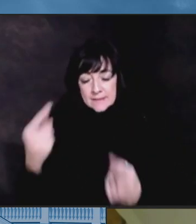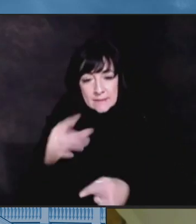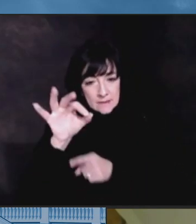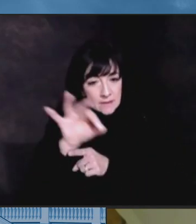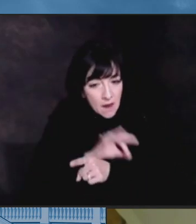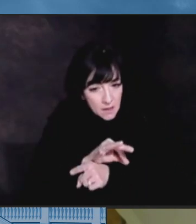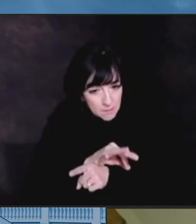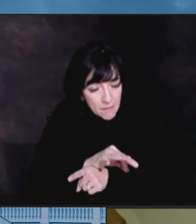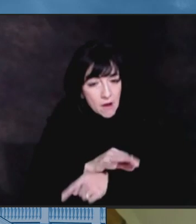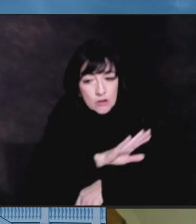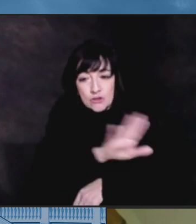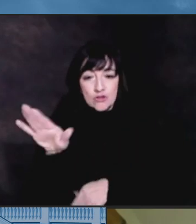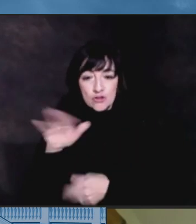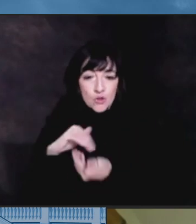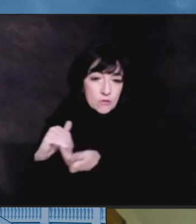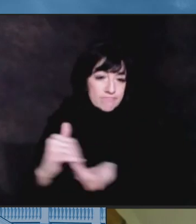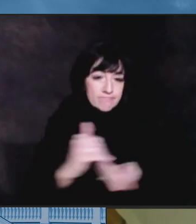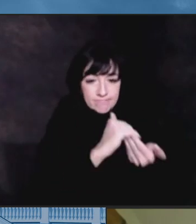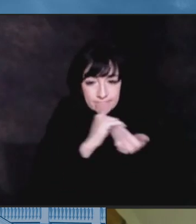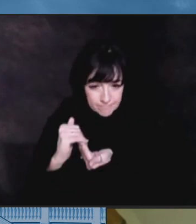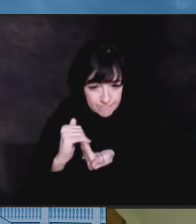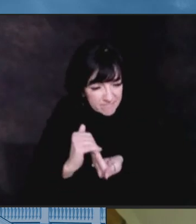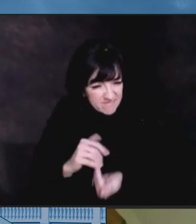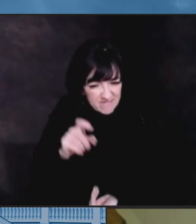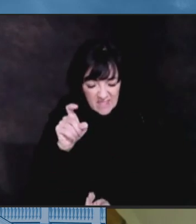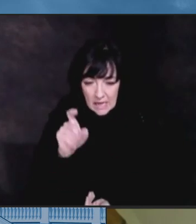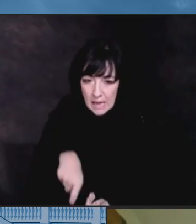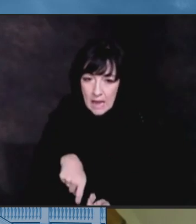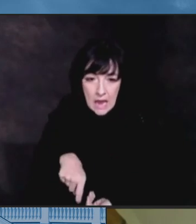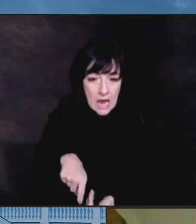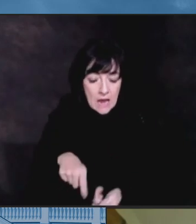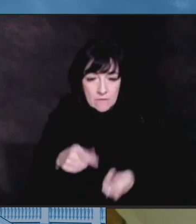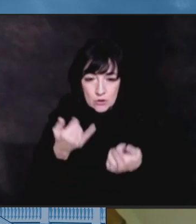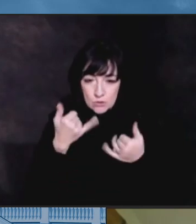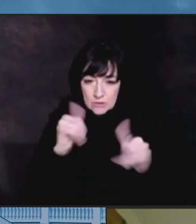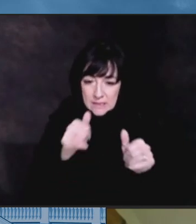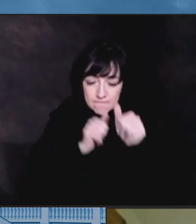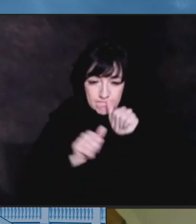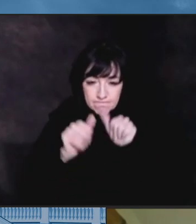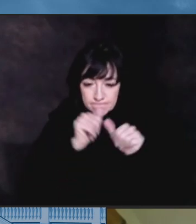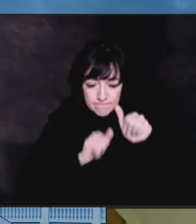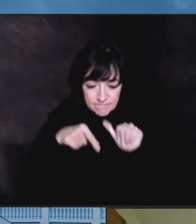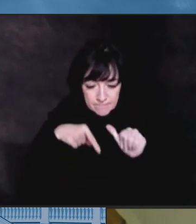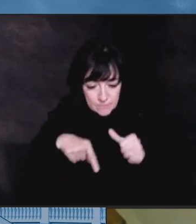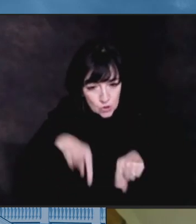into these next several weeks through the holidays. Be careful, be cautious,